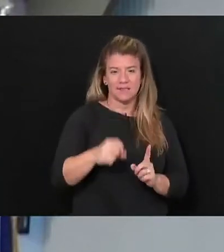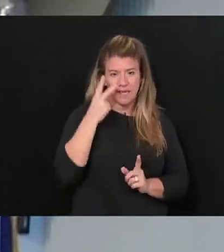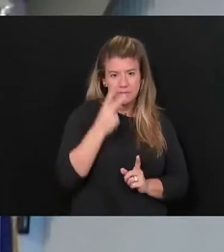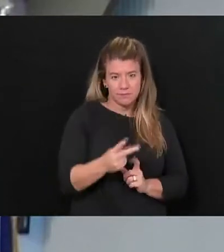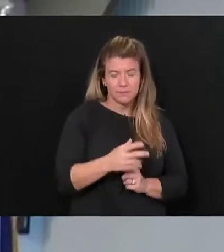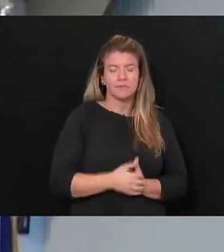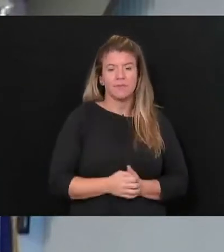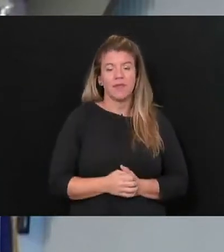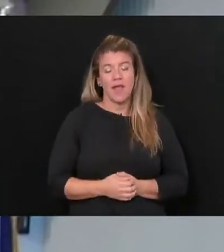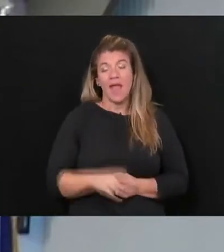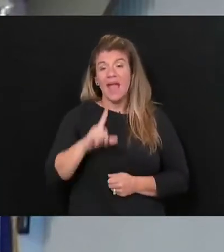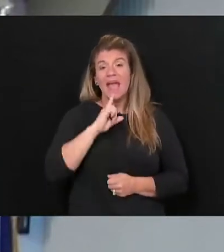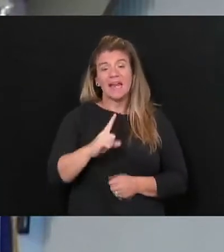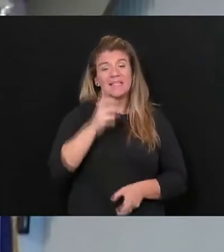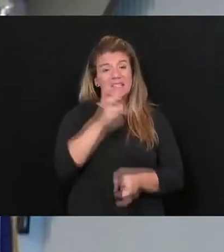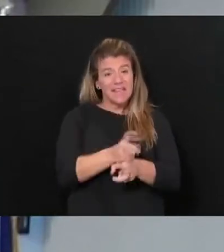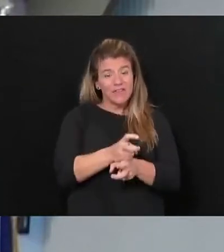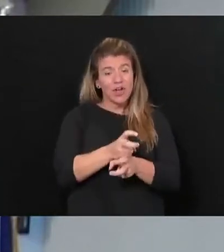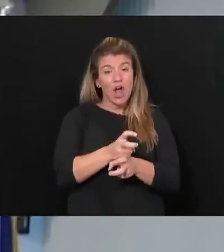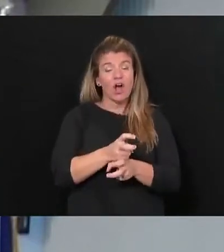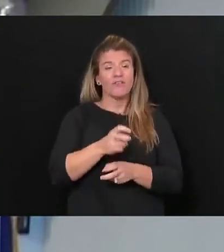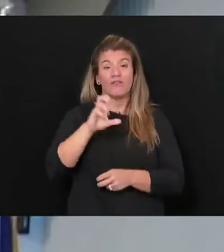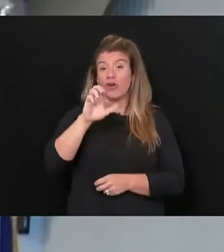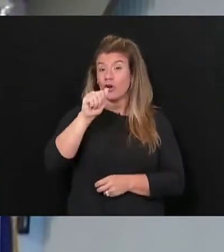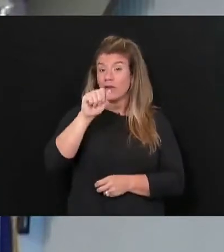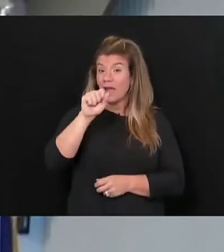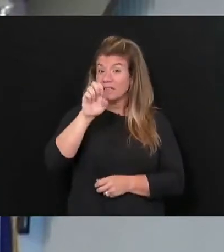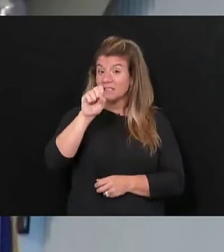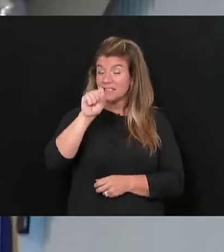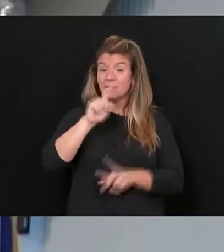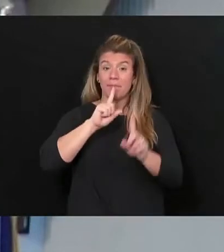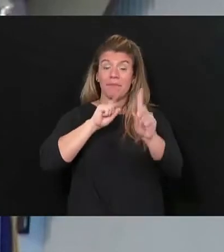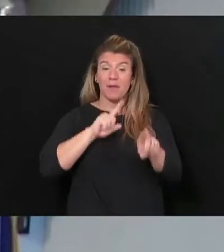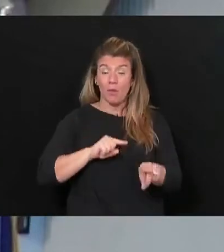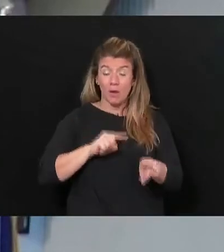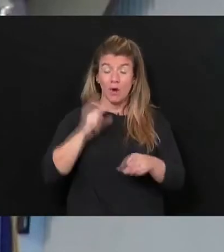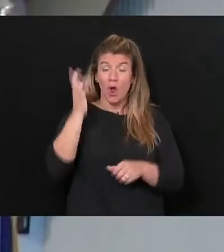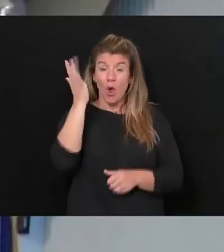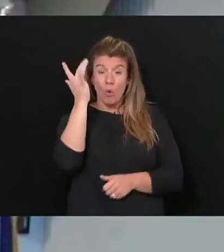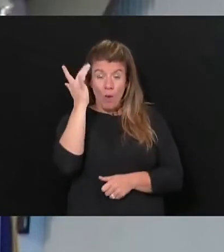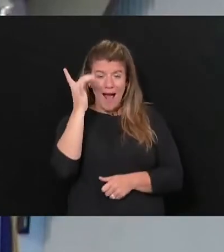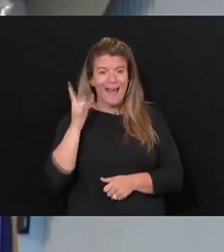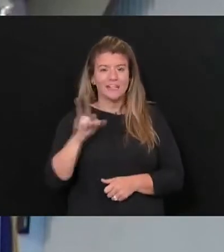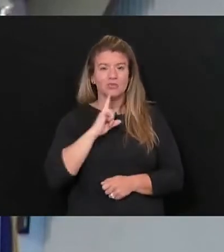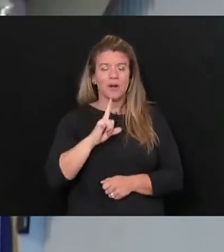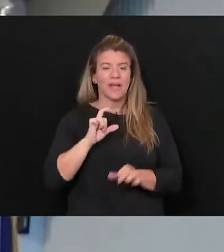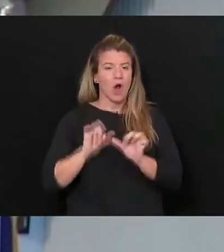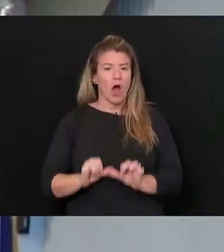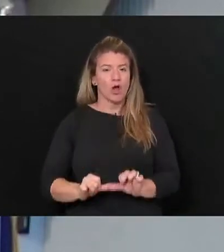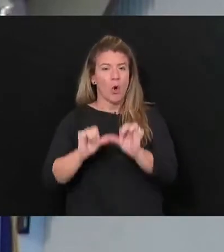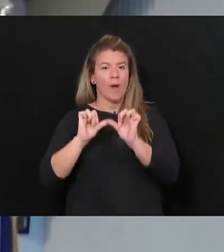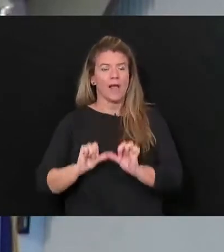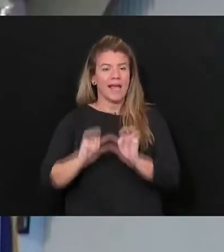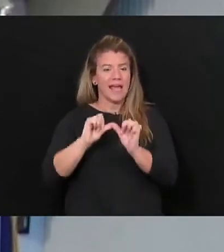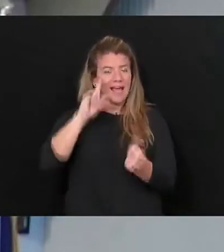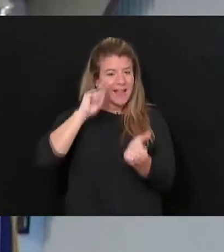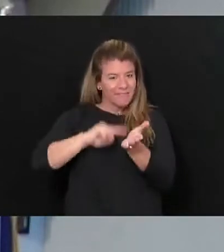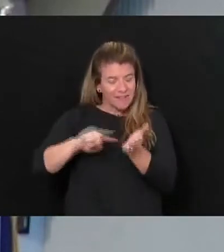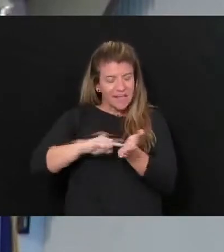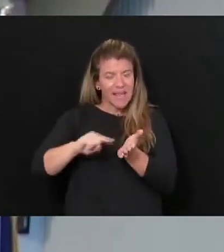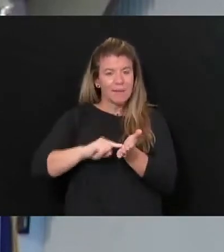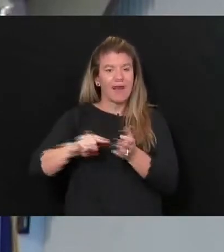It is difficult for cases to be reported because it's such a ongoing investigation by local